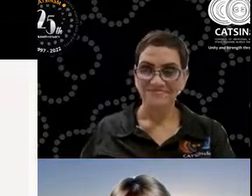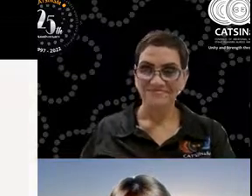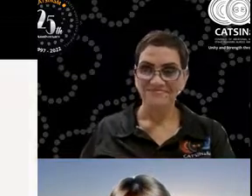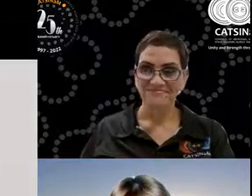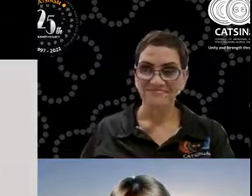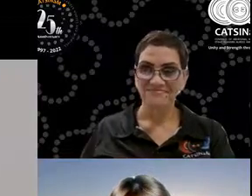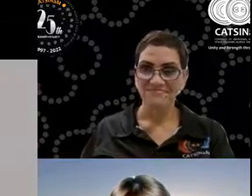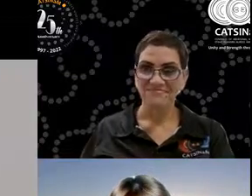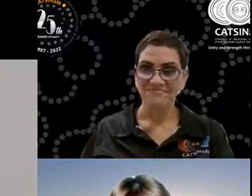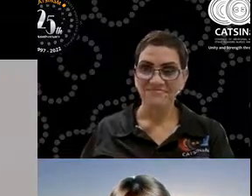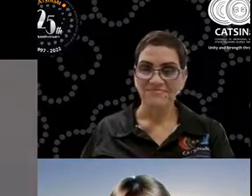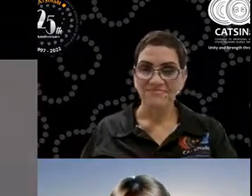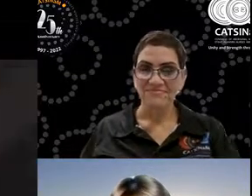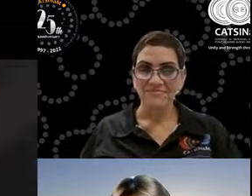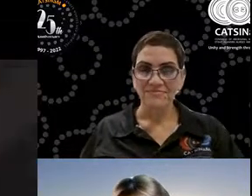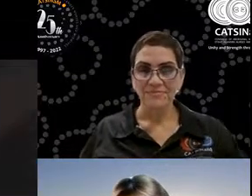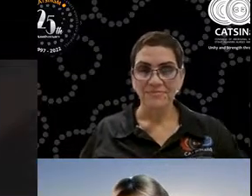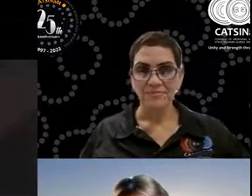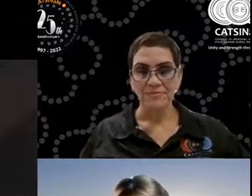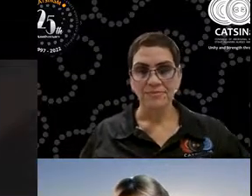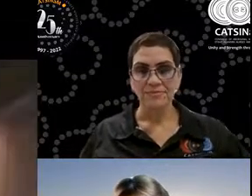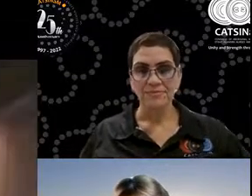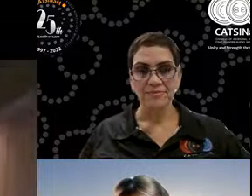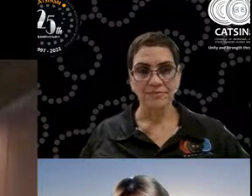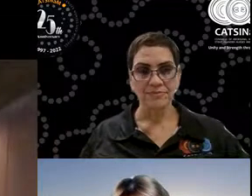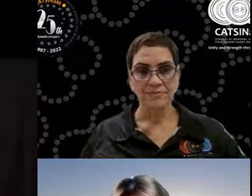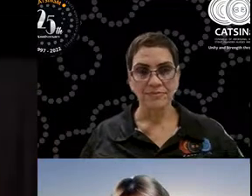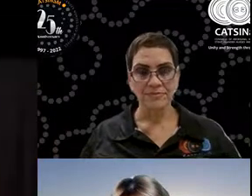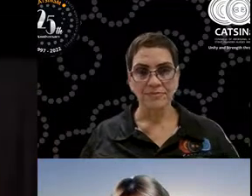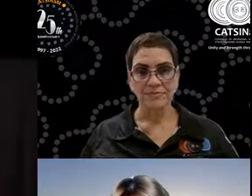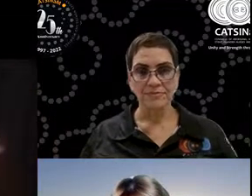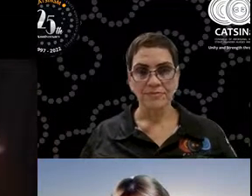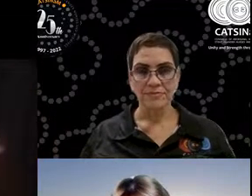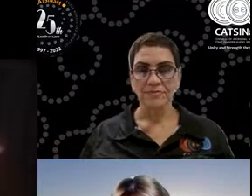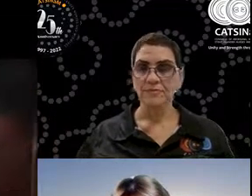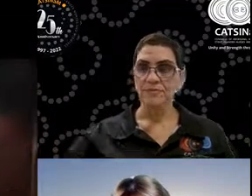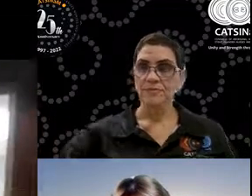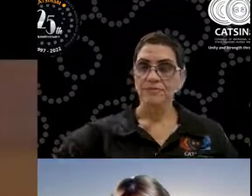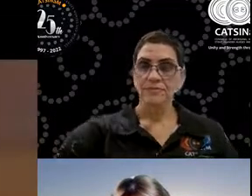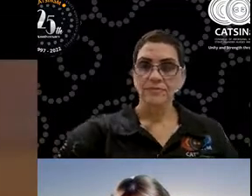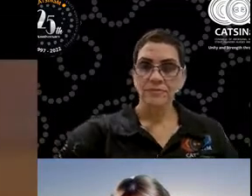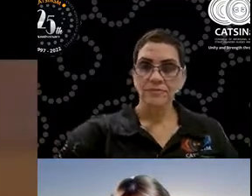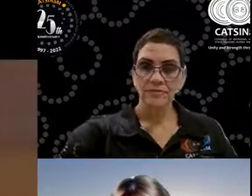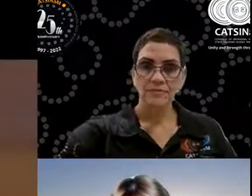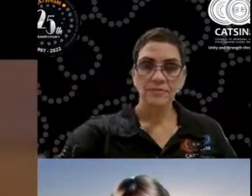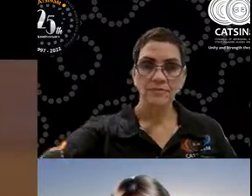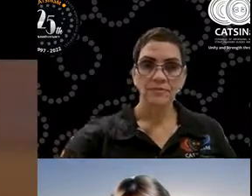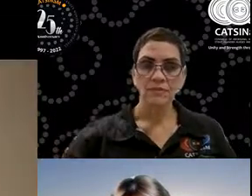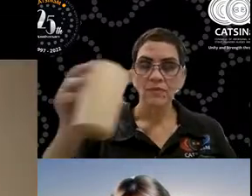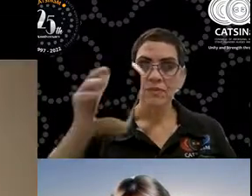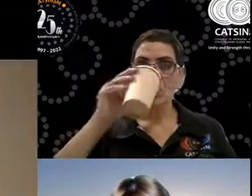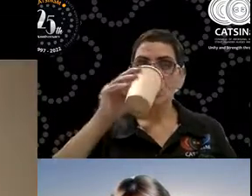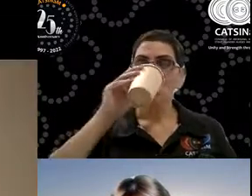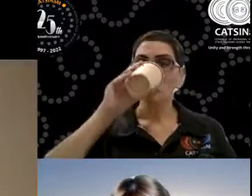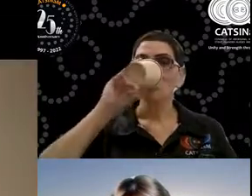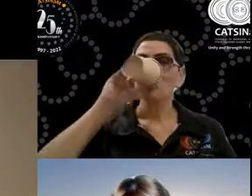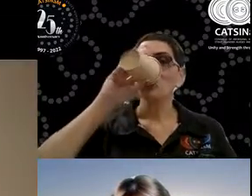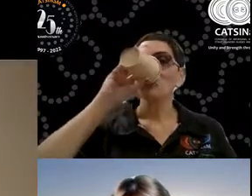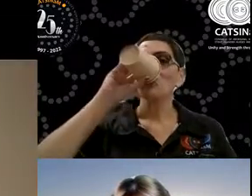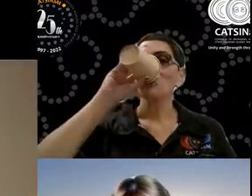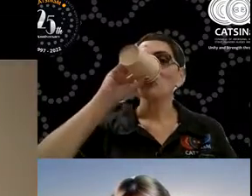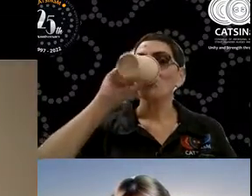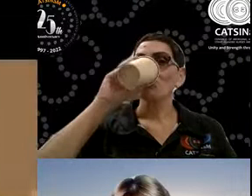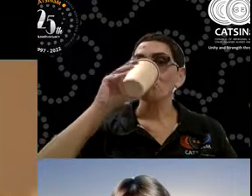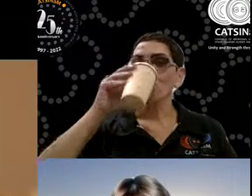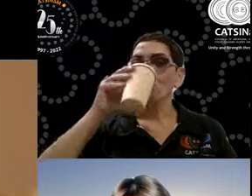do. The role of Katsunam is really to look after the needs, professional needs